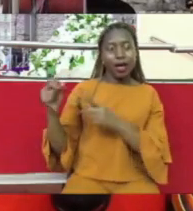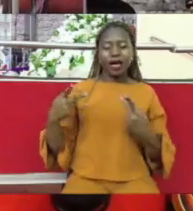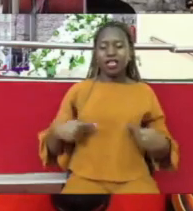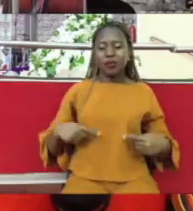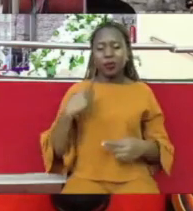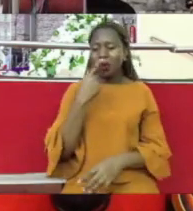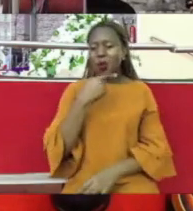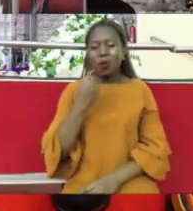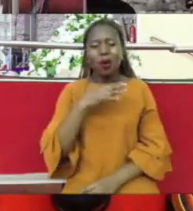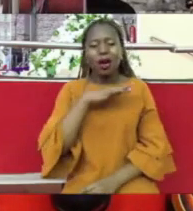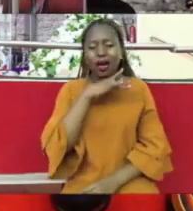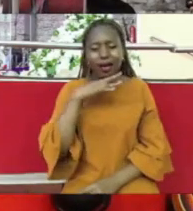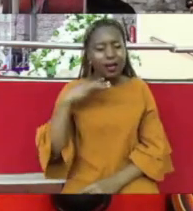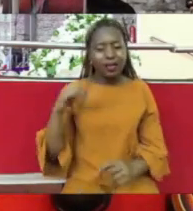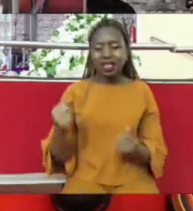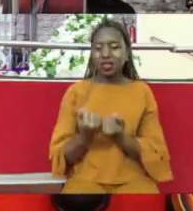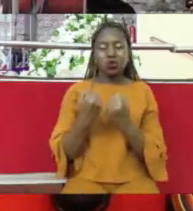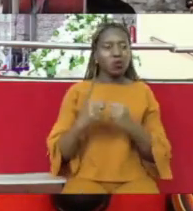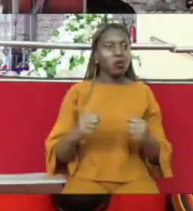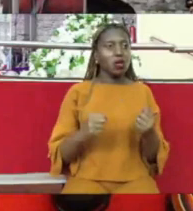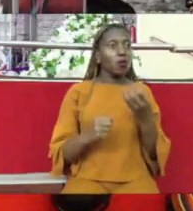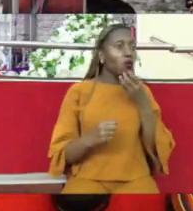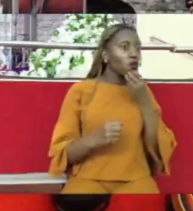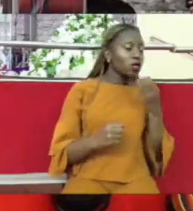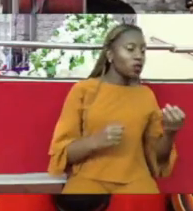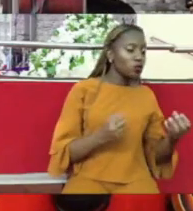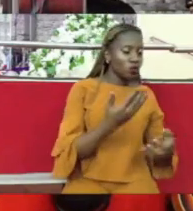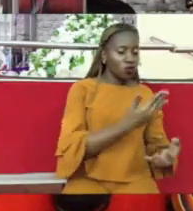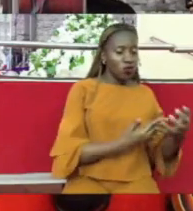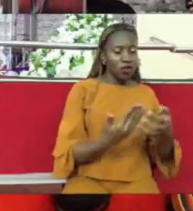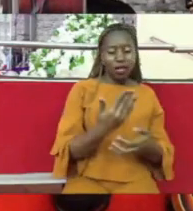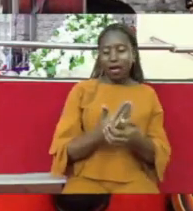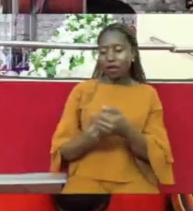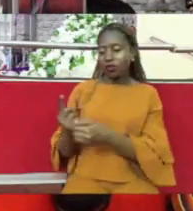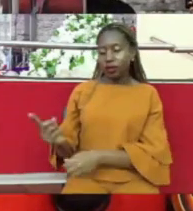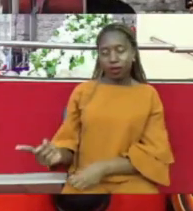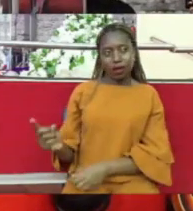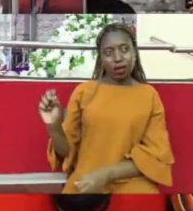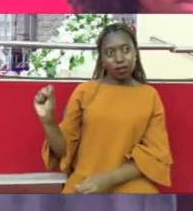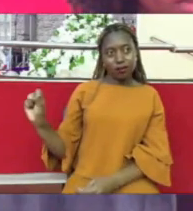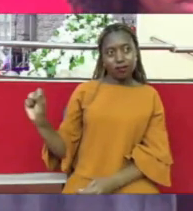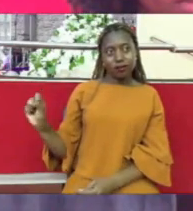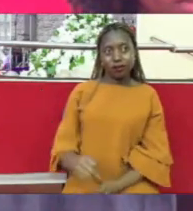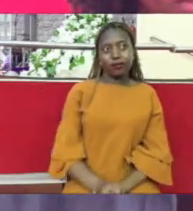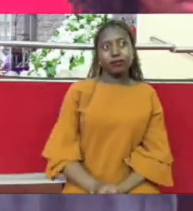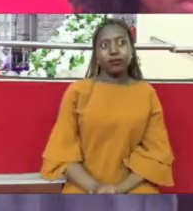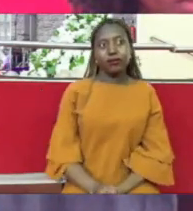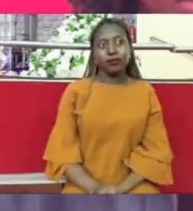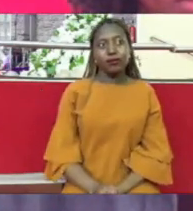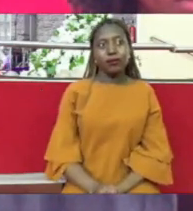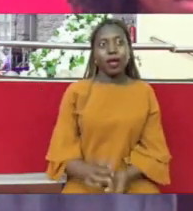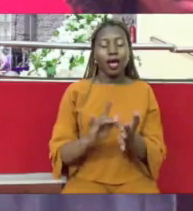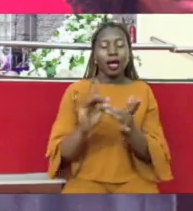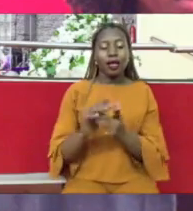them. Na hivyo basi katika maingiliano yao wakaangalia wa Samaria kwamba kama watu ambao hawakuwa na safi, Hivyo basi aongepatana. But the Bible